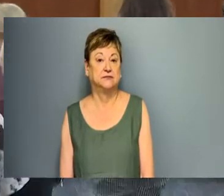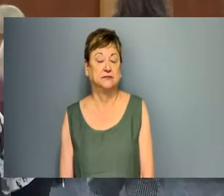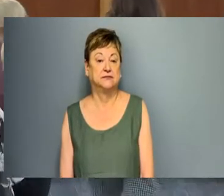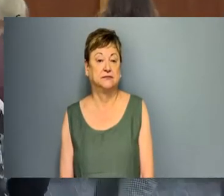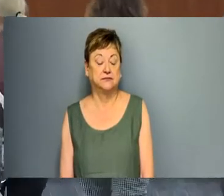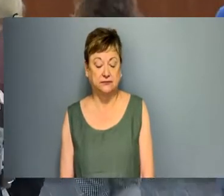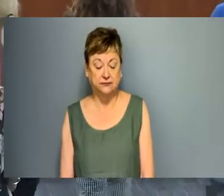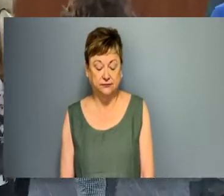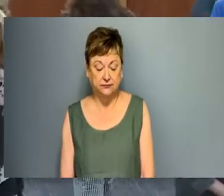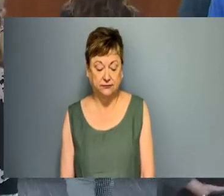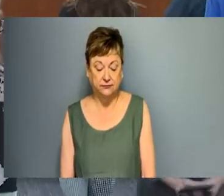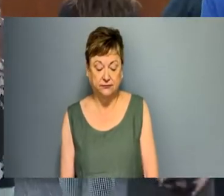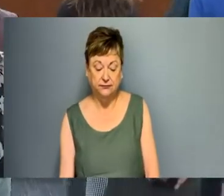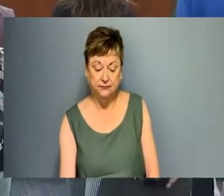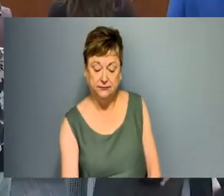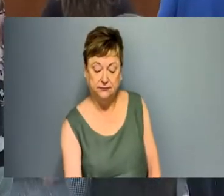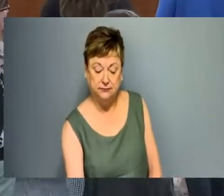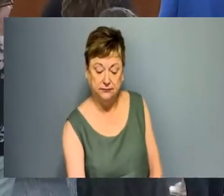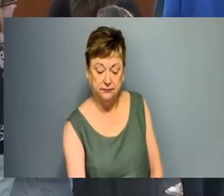Thank you.